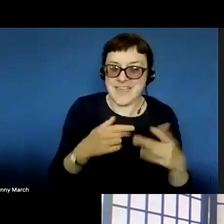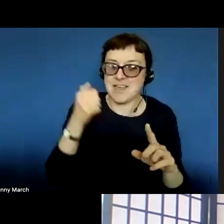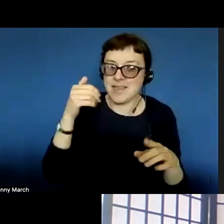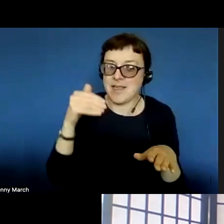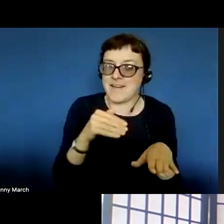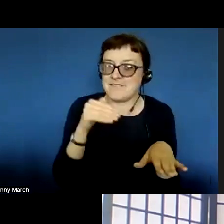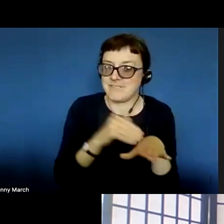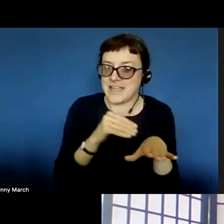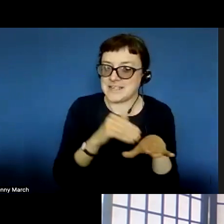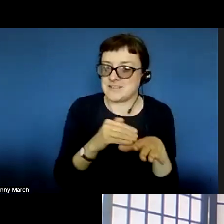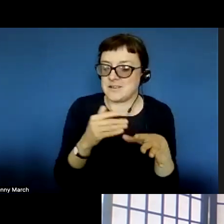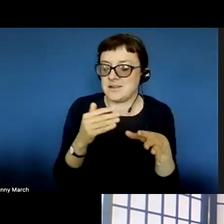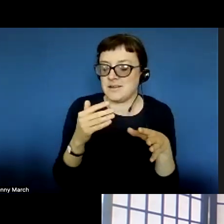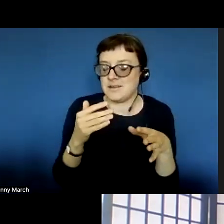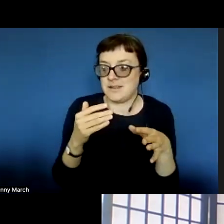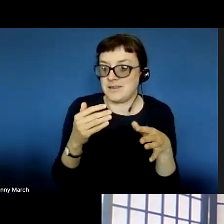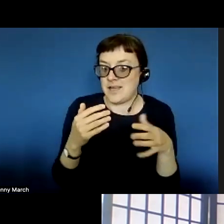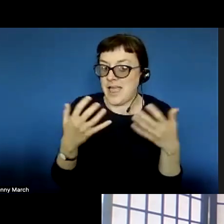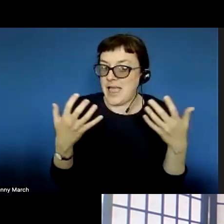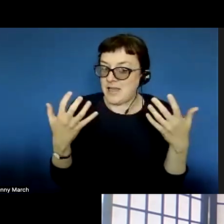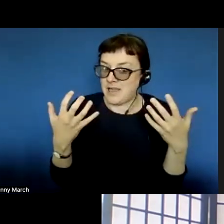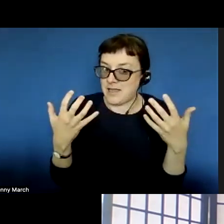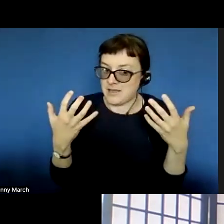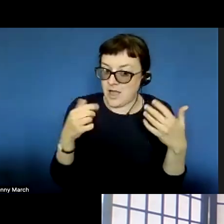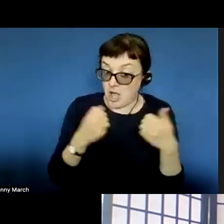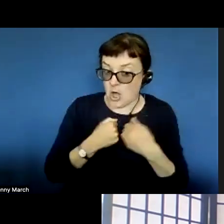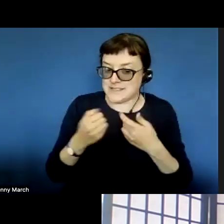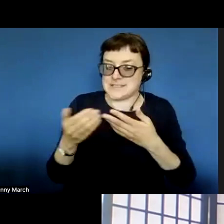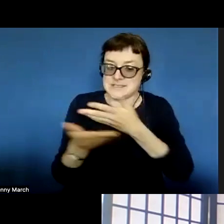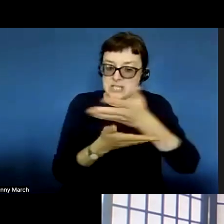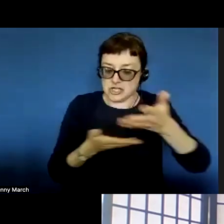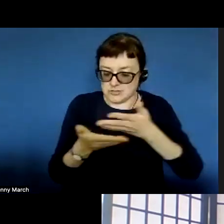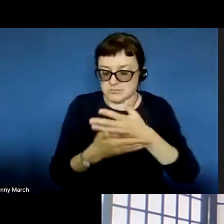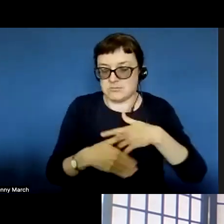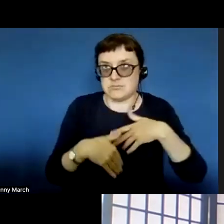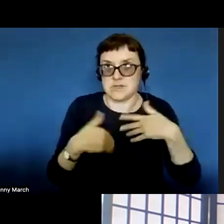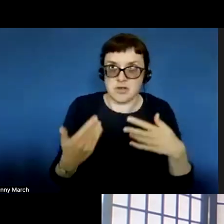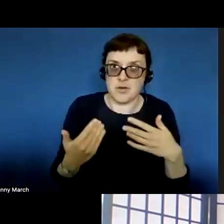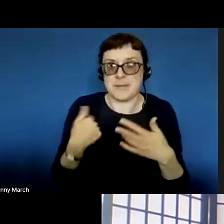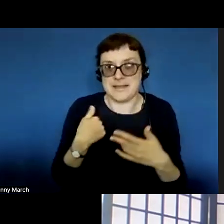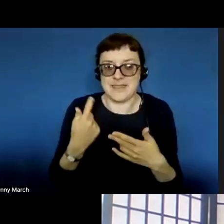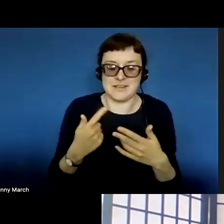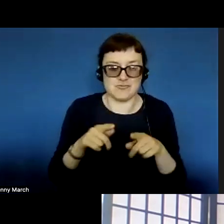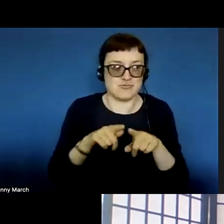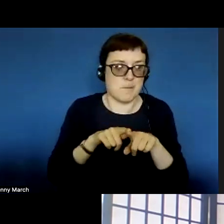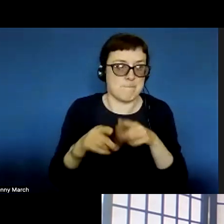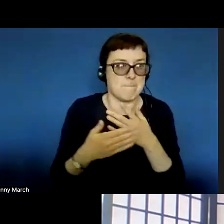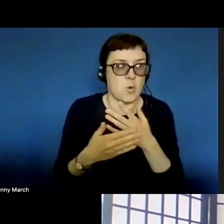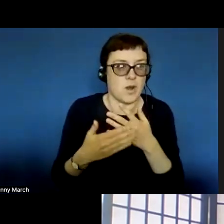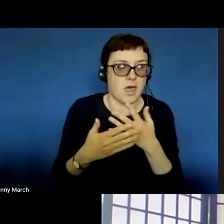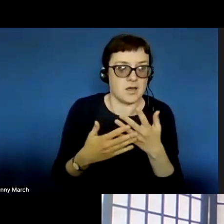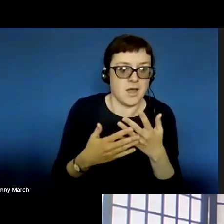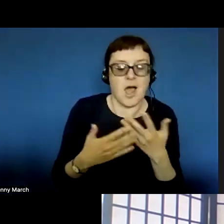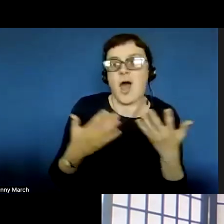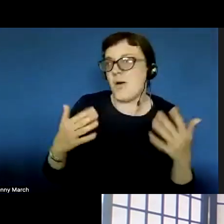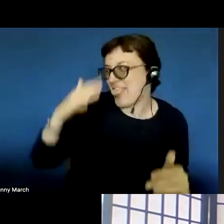impacted on how our discussions went. And, you know, like we were getting right up there into like, you know, Foucault